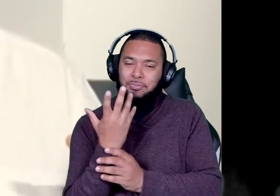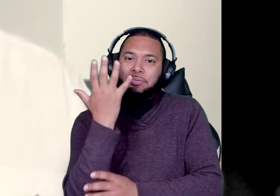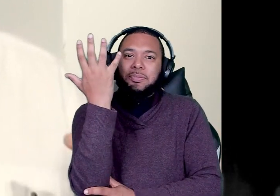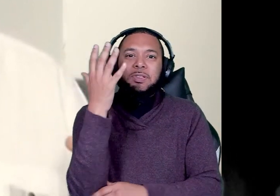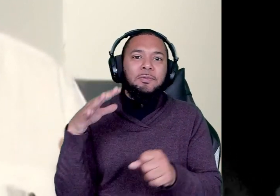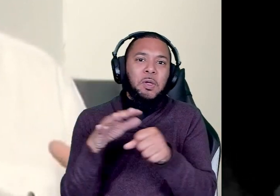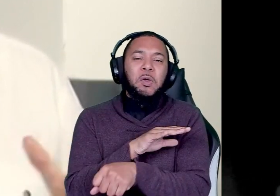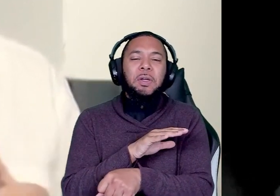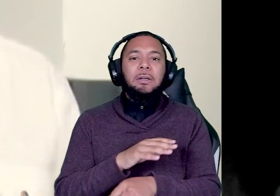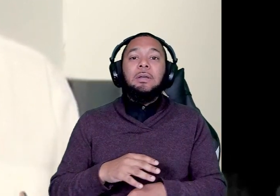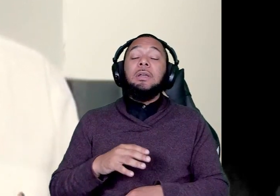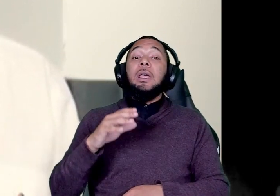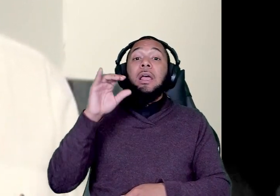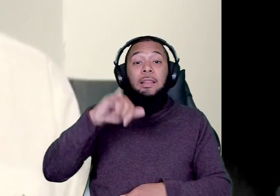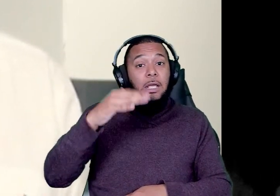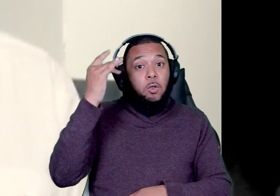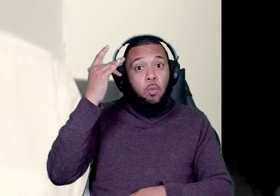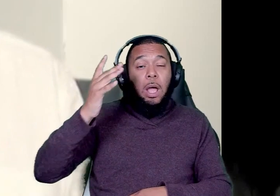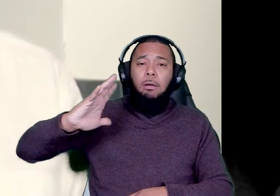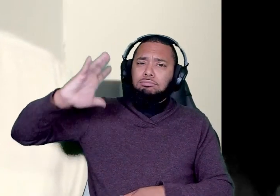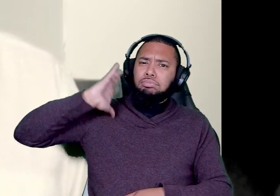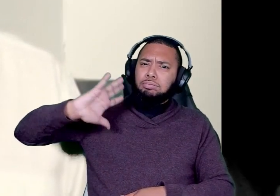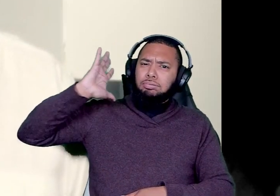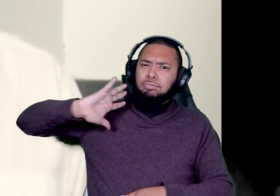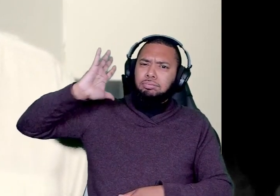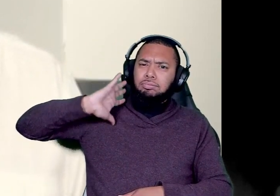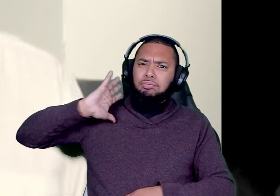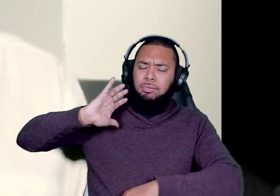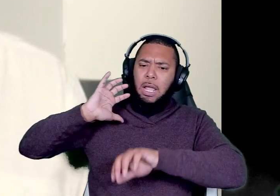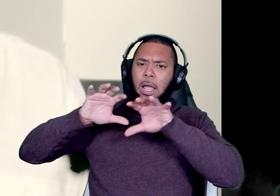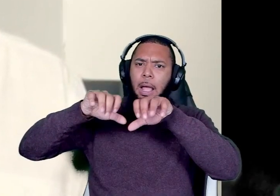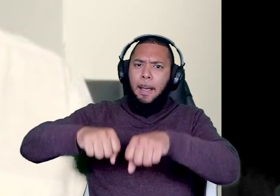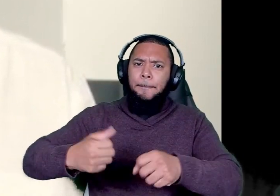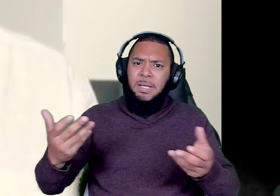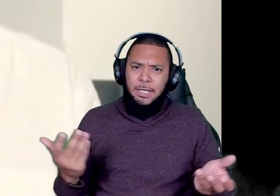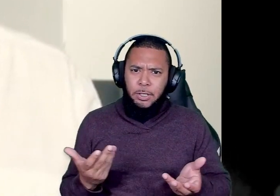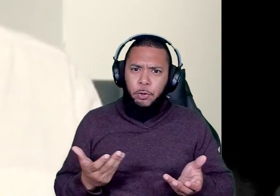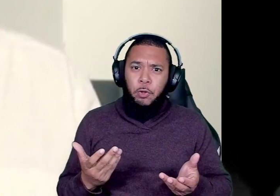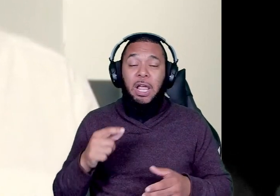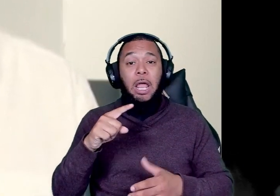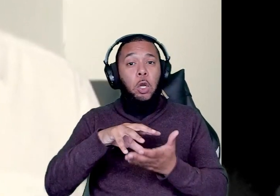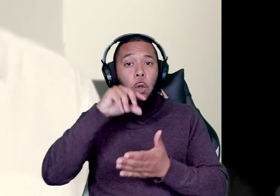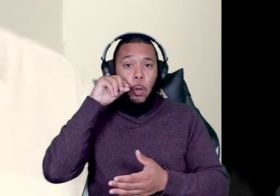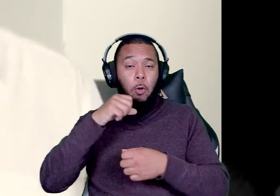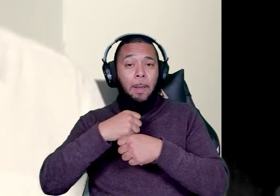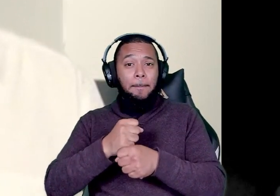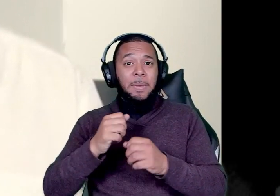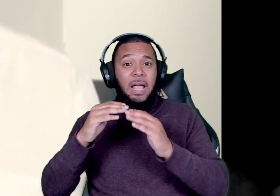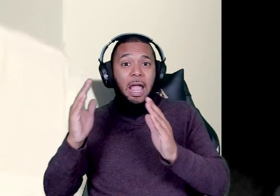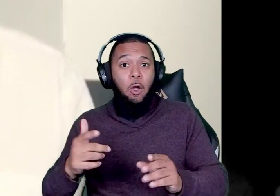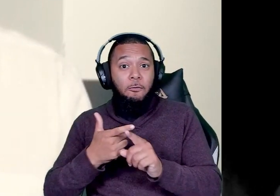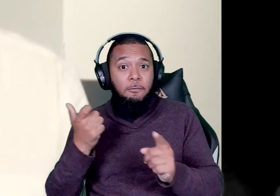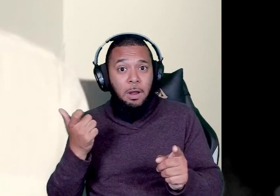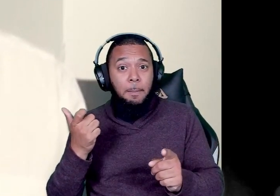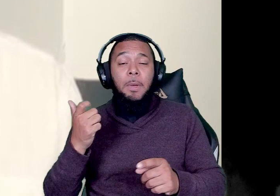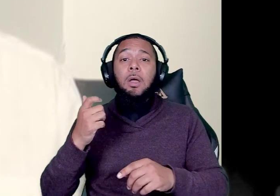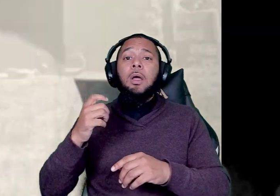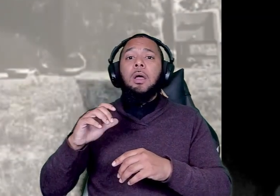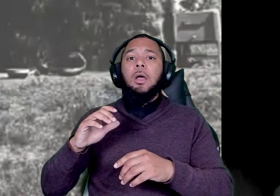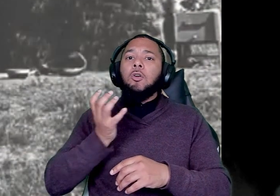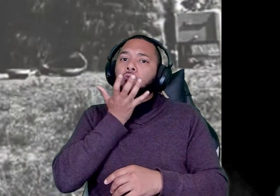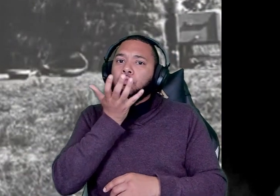why some of the early settlers in North America had to learn to make houses not out of wood, either out of rock or out of sod, grass